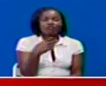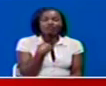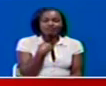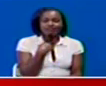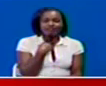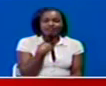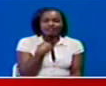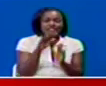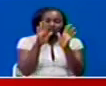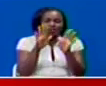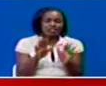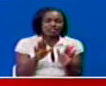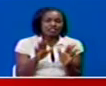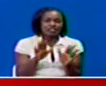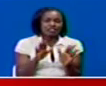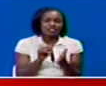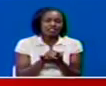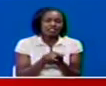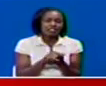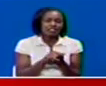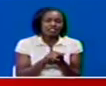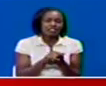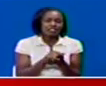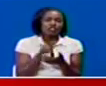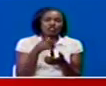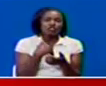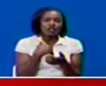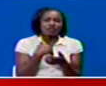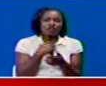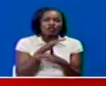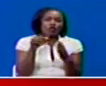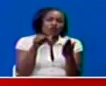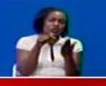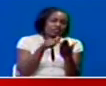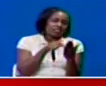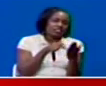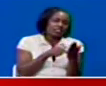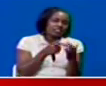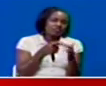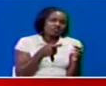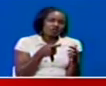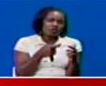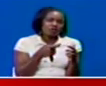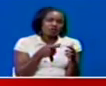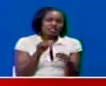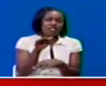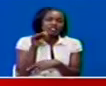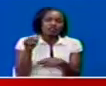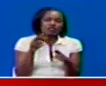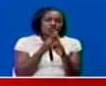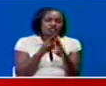it is critical that you get all the data from the examination